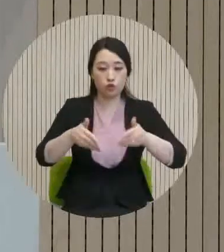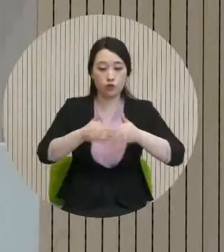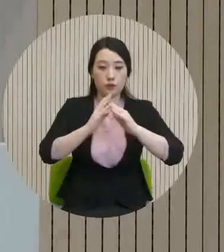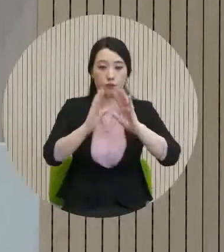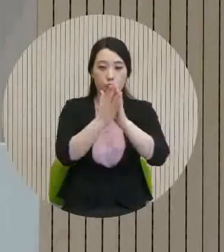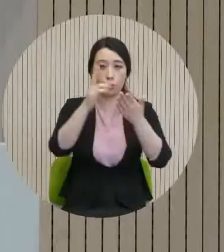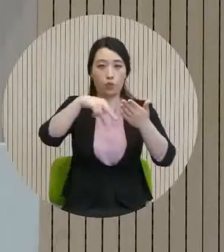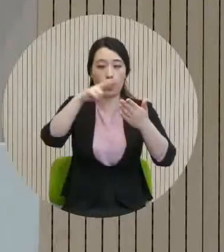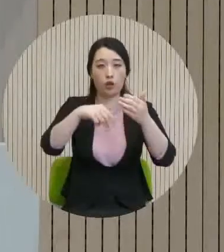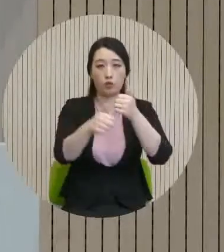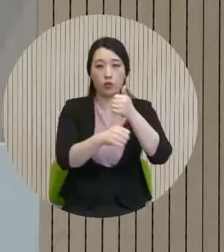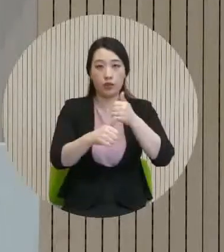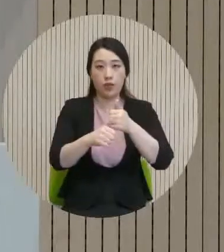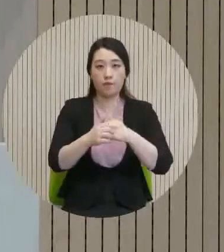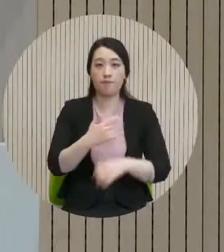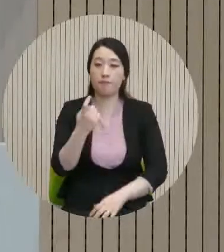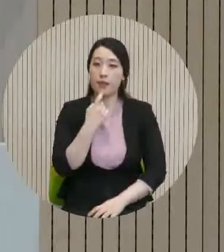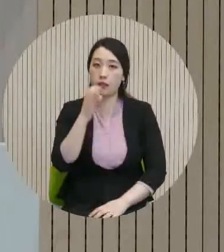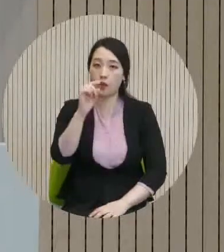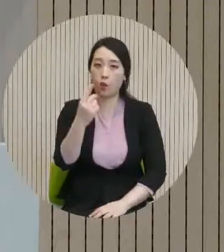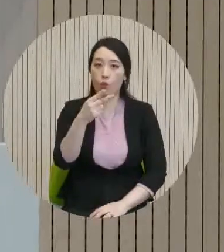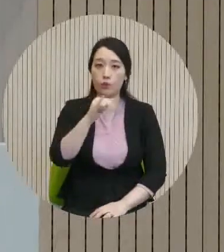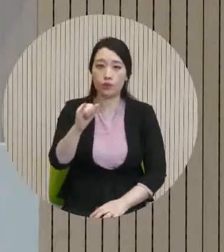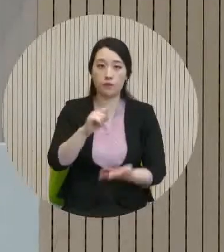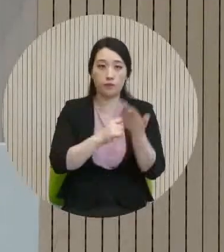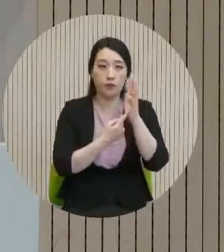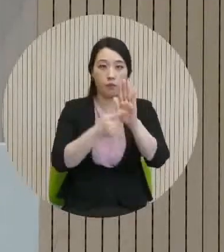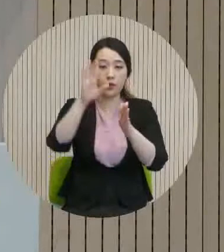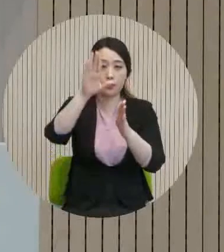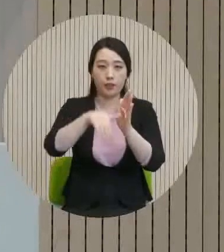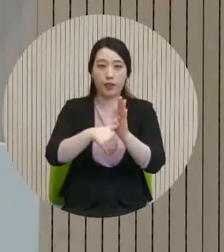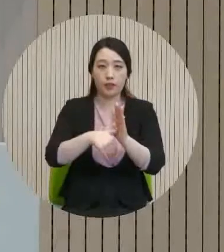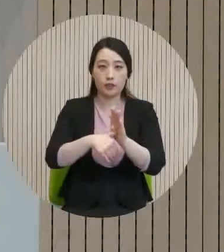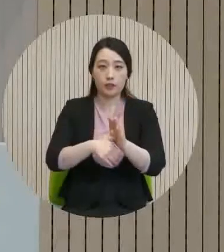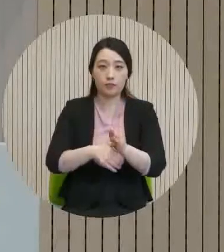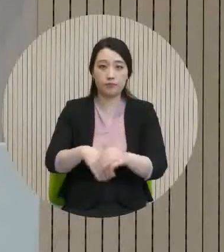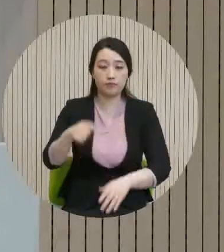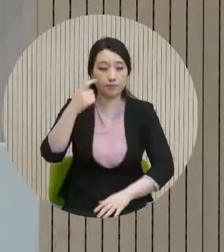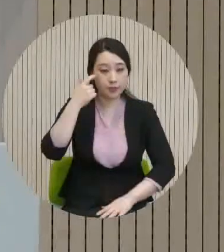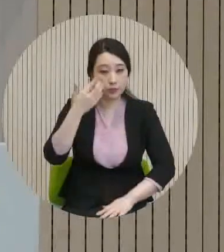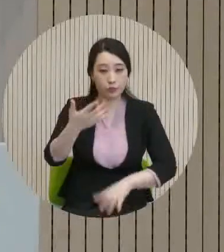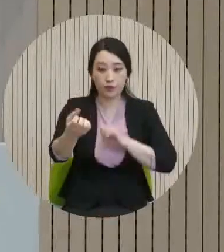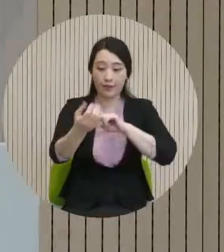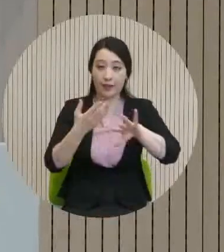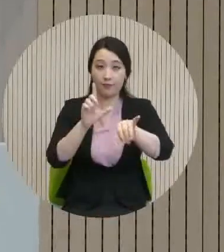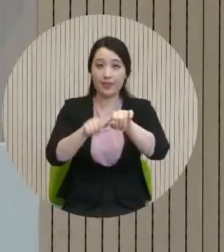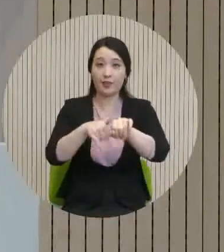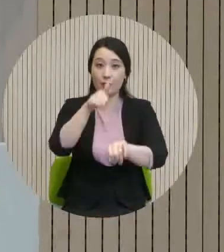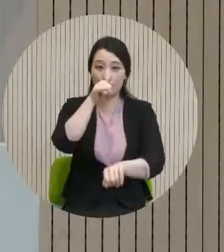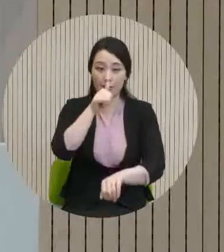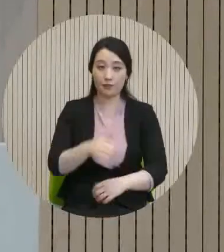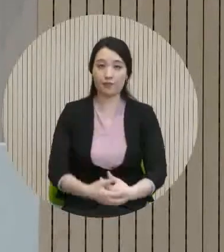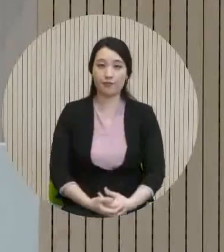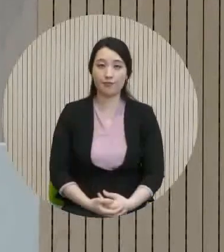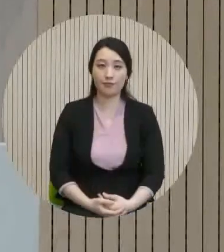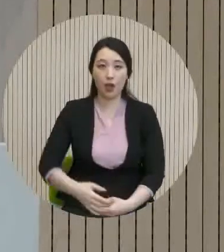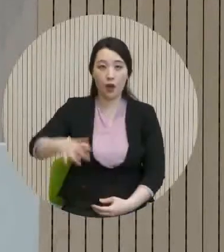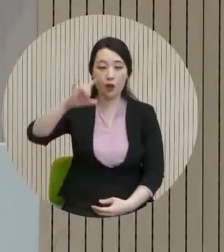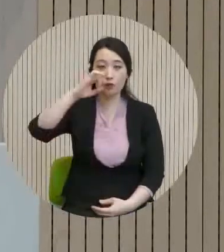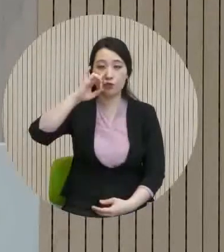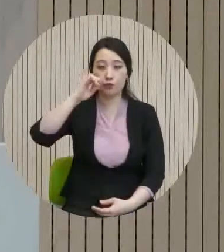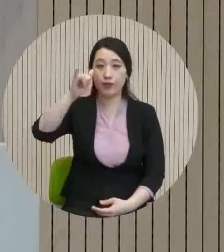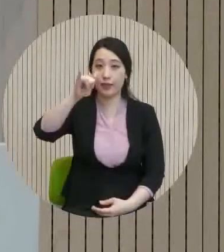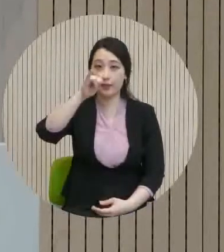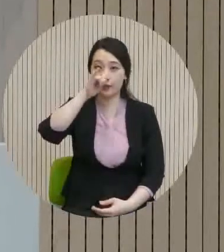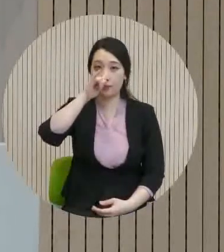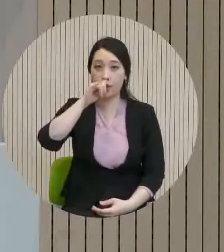Q&A sessions after the presentation of the National Library Board of Singapore and Helsinki Central Library OD of Finland.